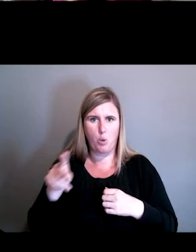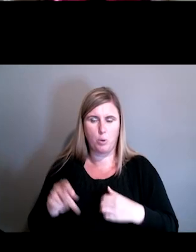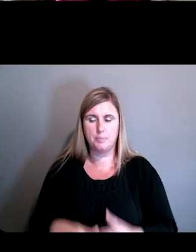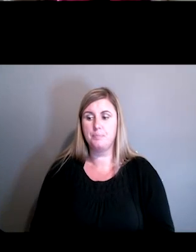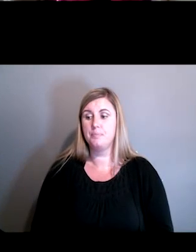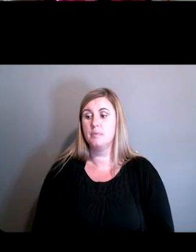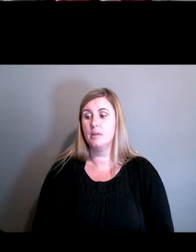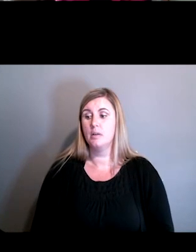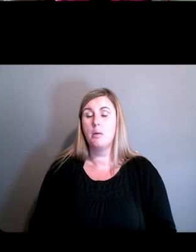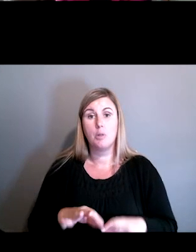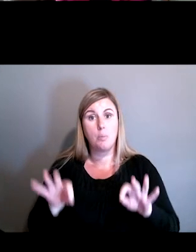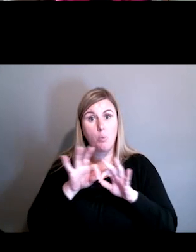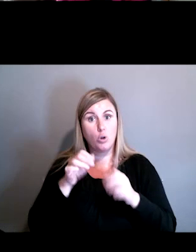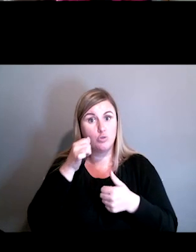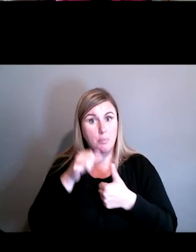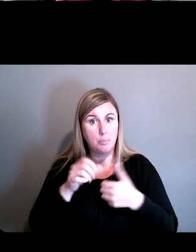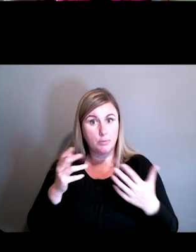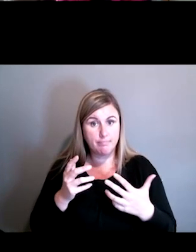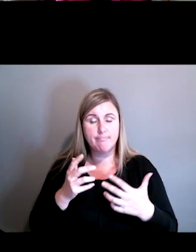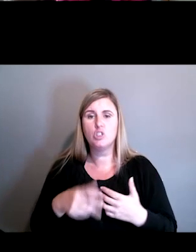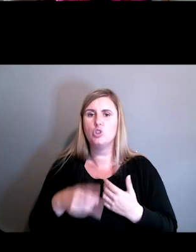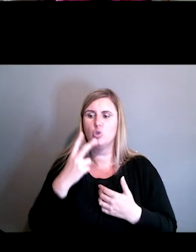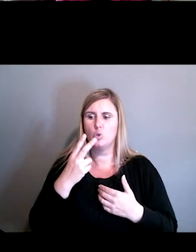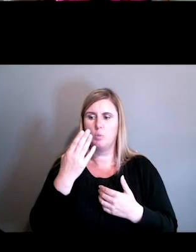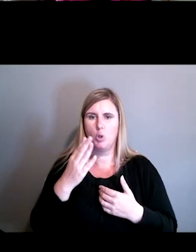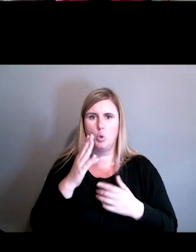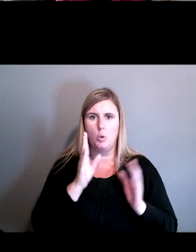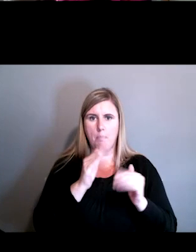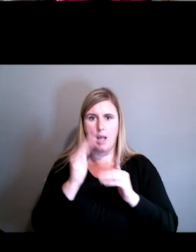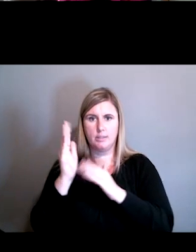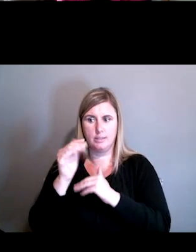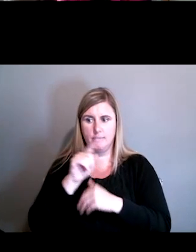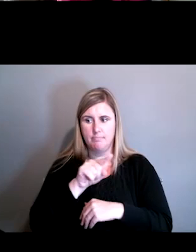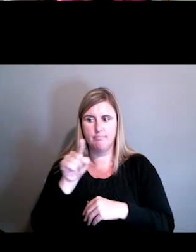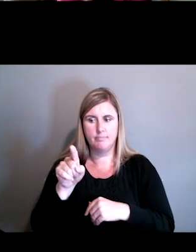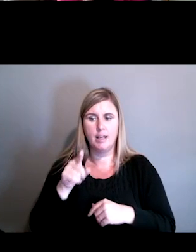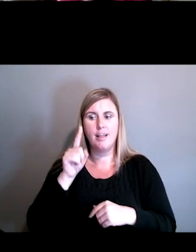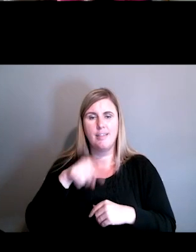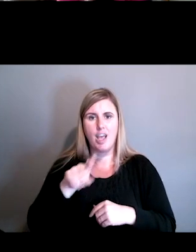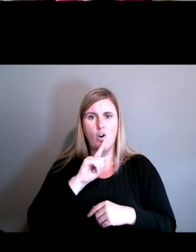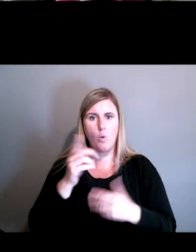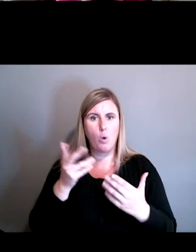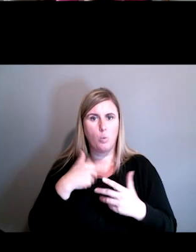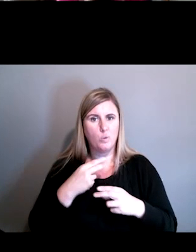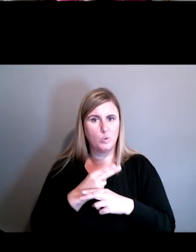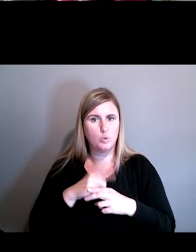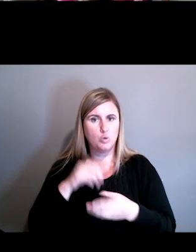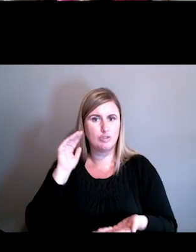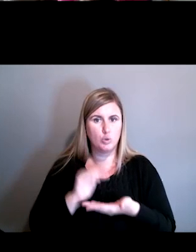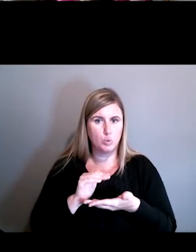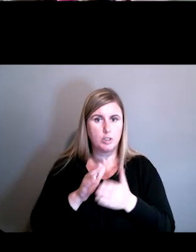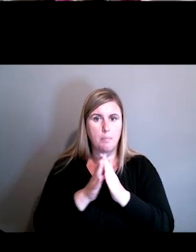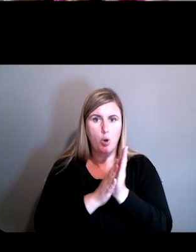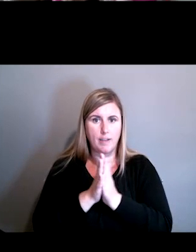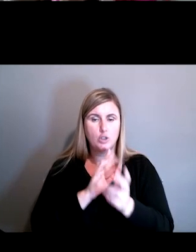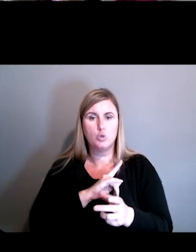blue boxes here. They are what we're going to use to reduce motivation to engage in problem behavior. And these are all where